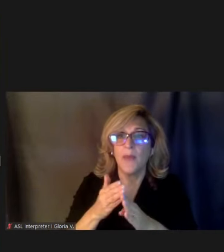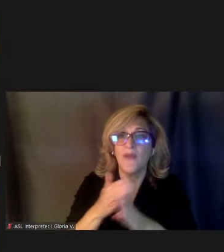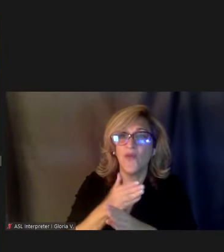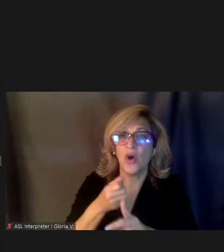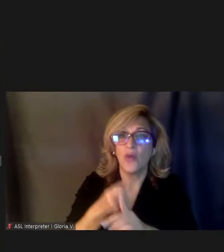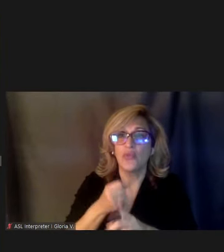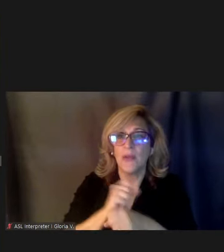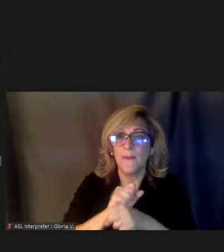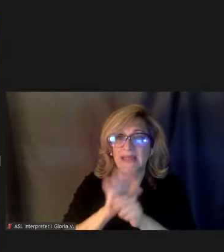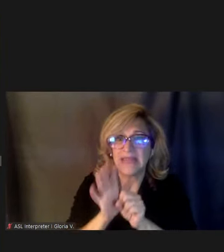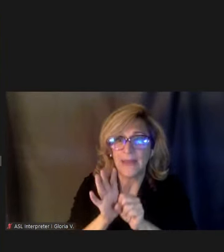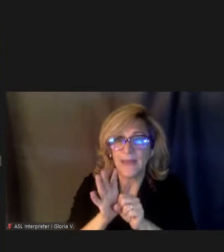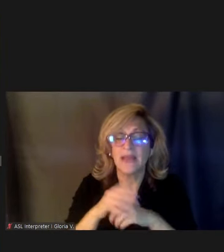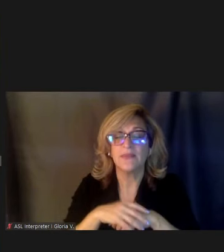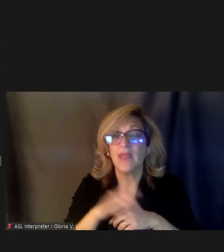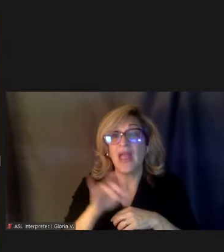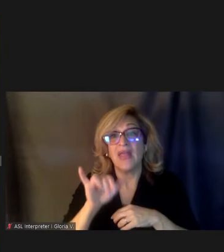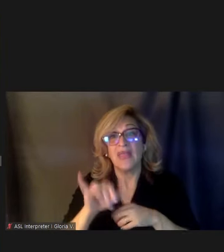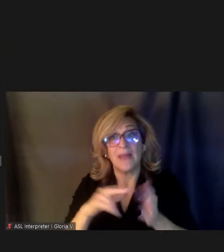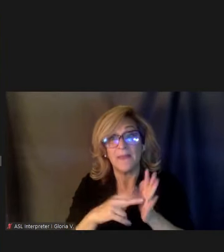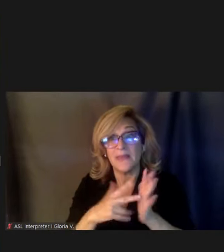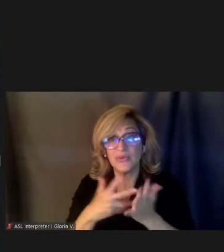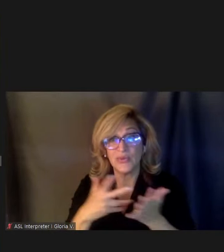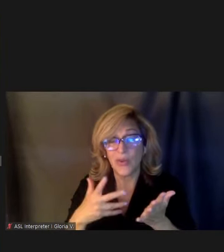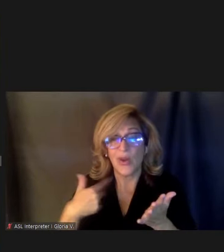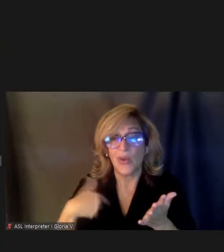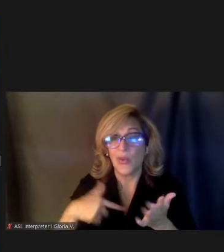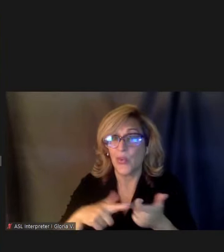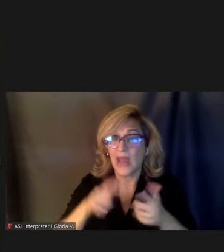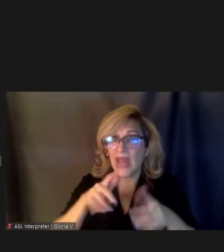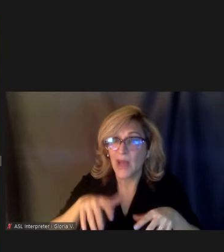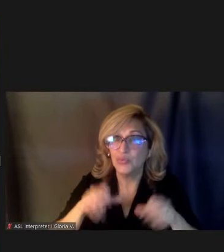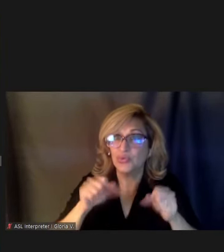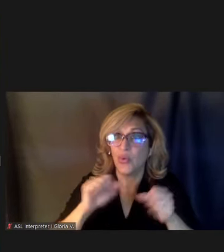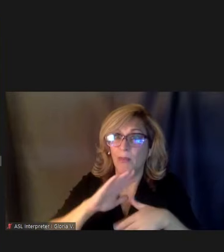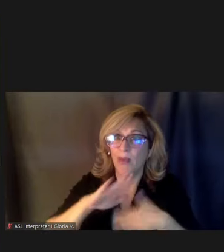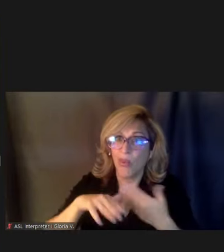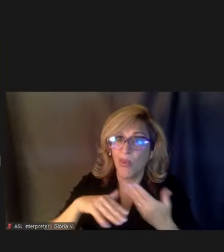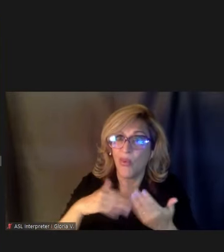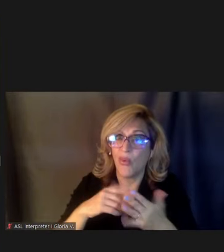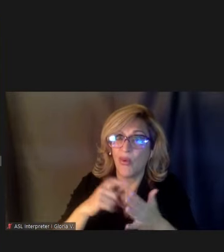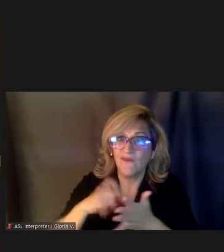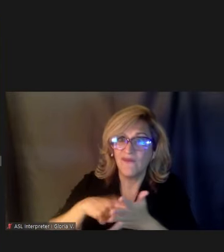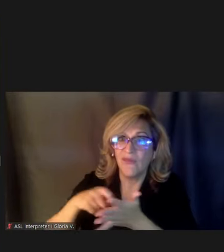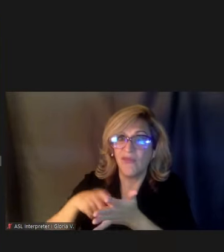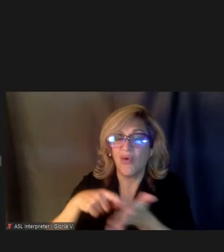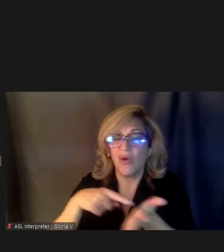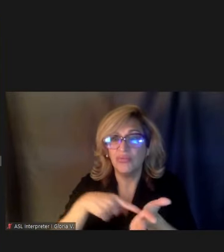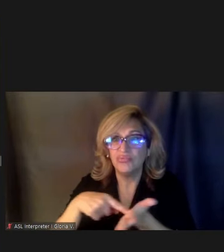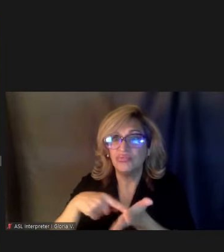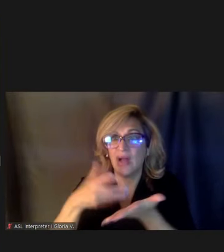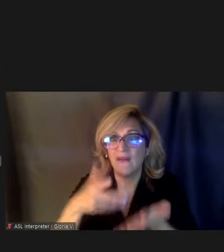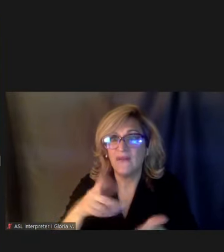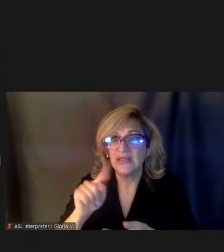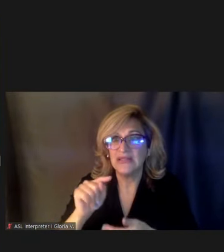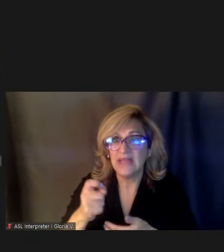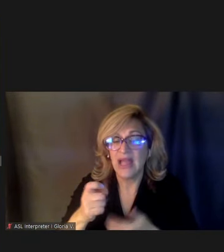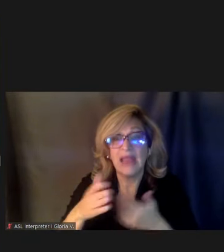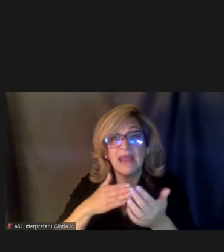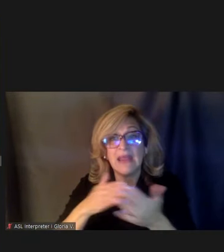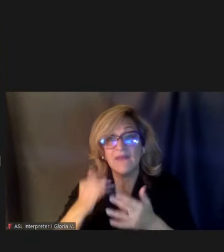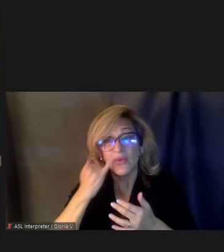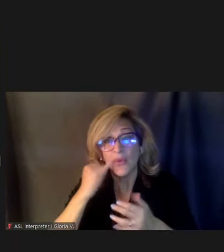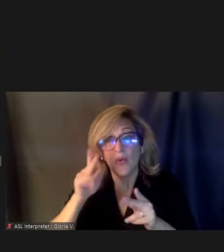said, we simply cannot absorb another fee or another tax, even if it's paid for by the rider. The